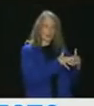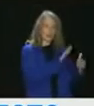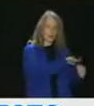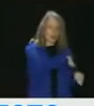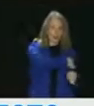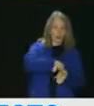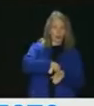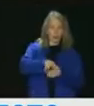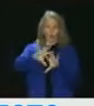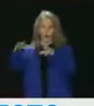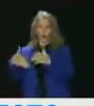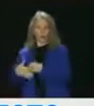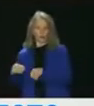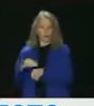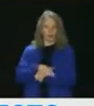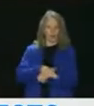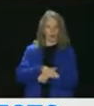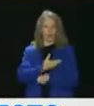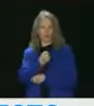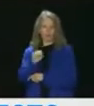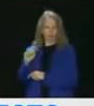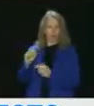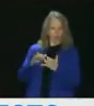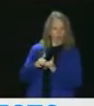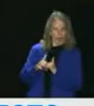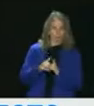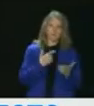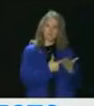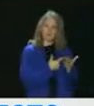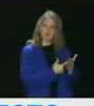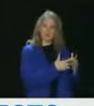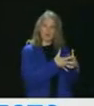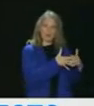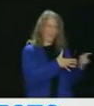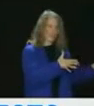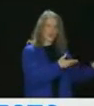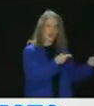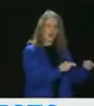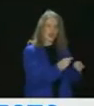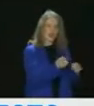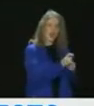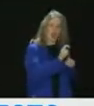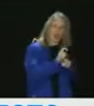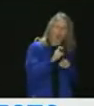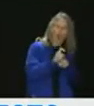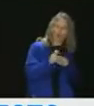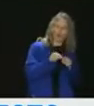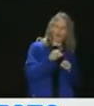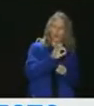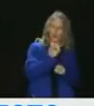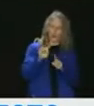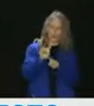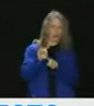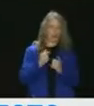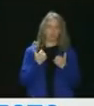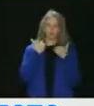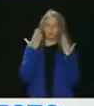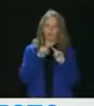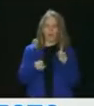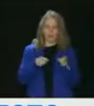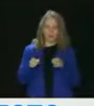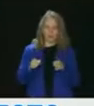the protest. We talked about the U.S.-based flooding of the 911 phone lines in Ottawa, the presence of